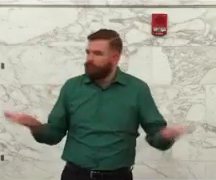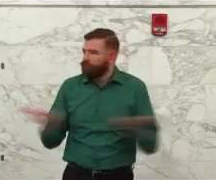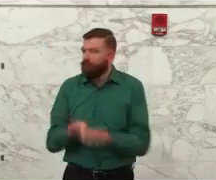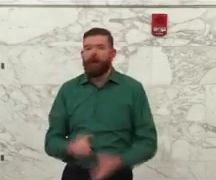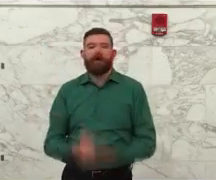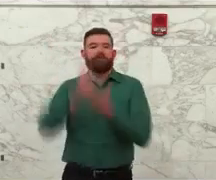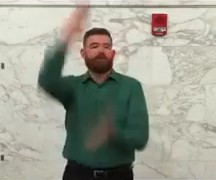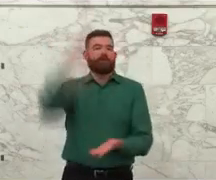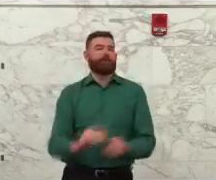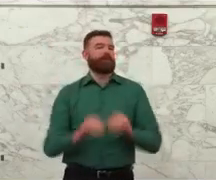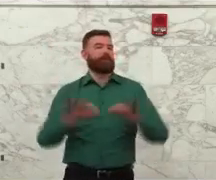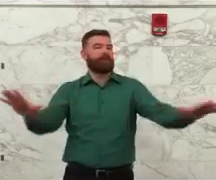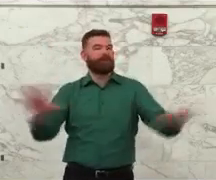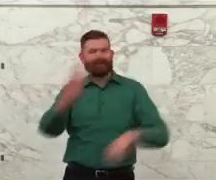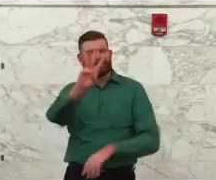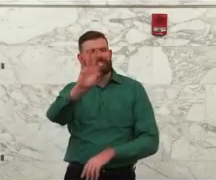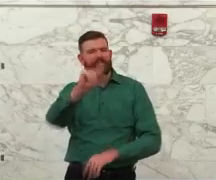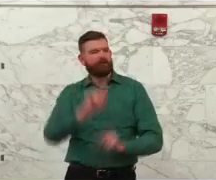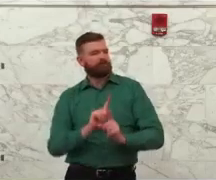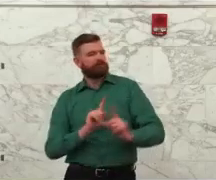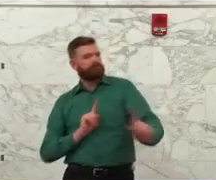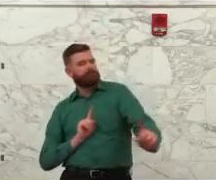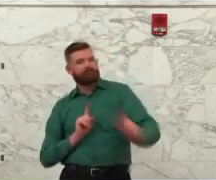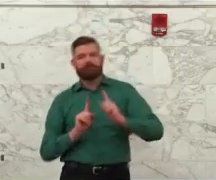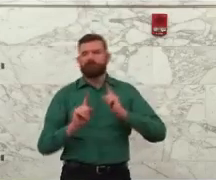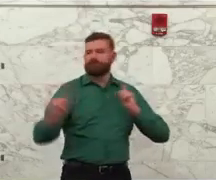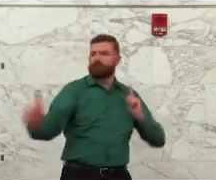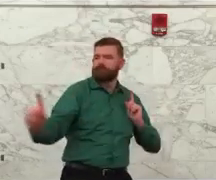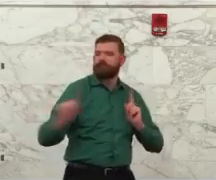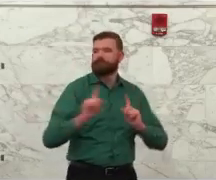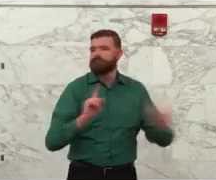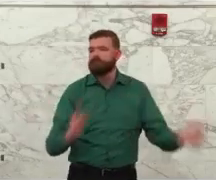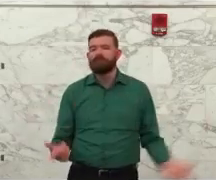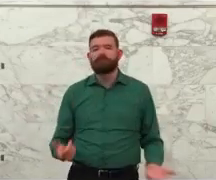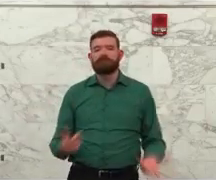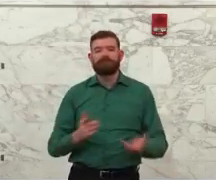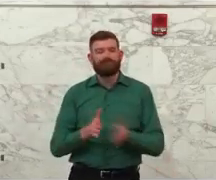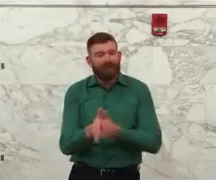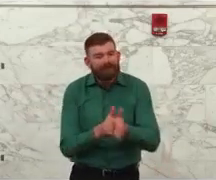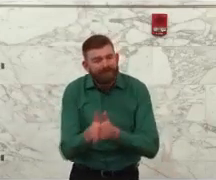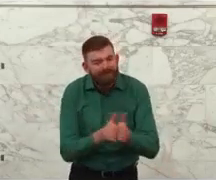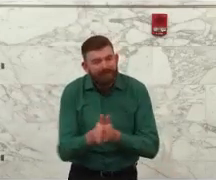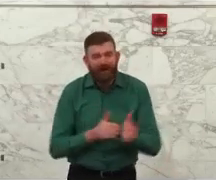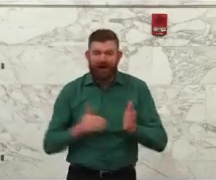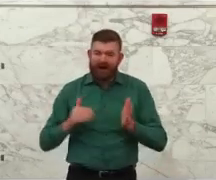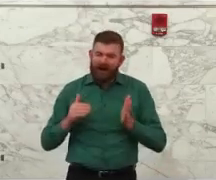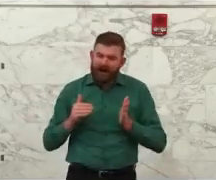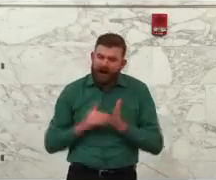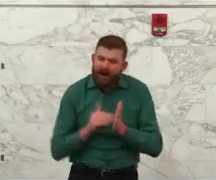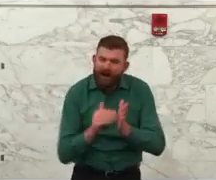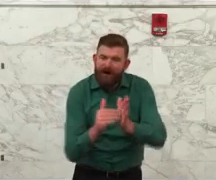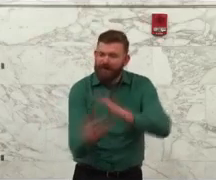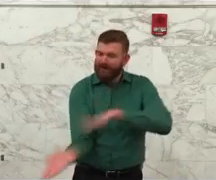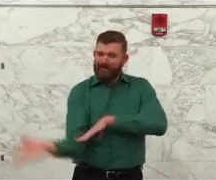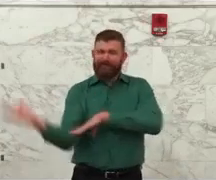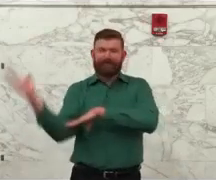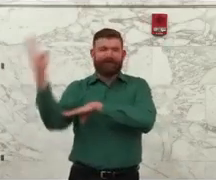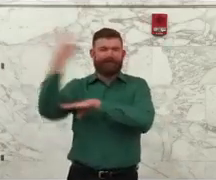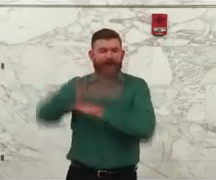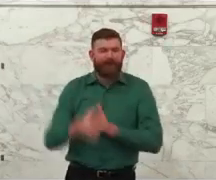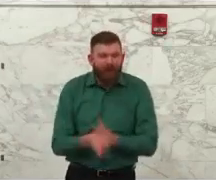vaccine. Wash your hands. Wash them frequently during the day. The droplet infection can